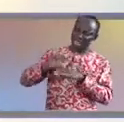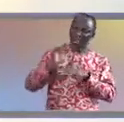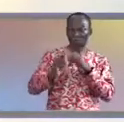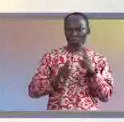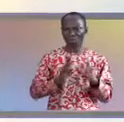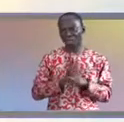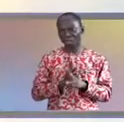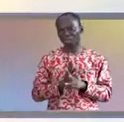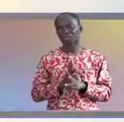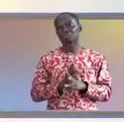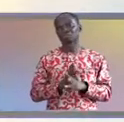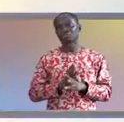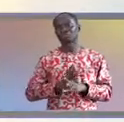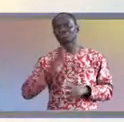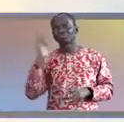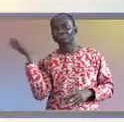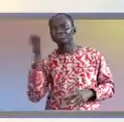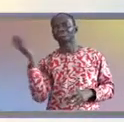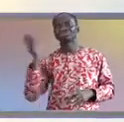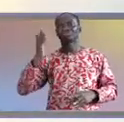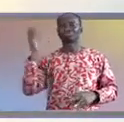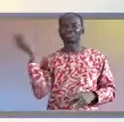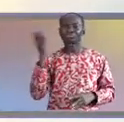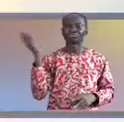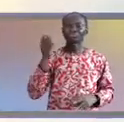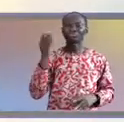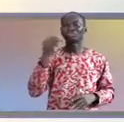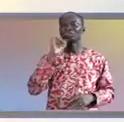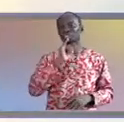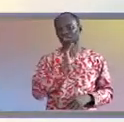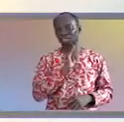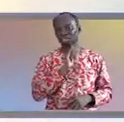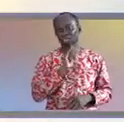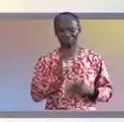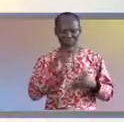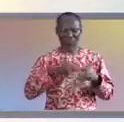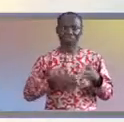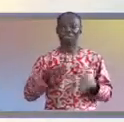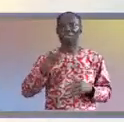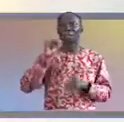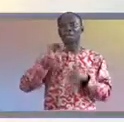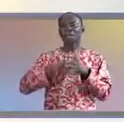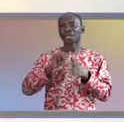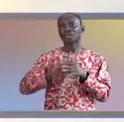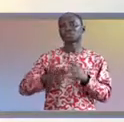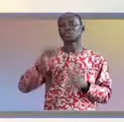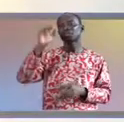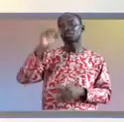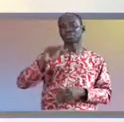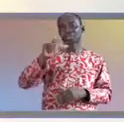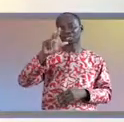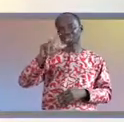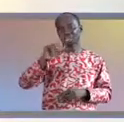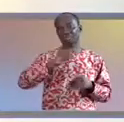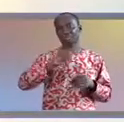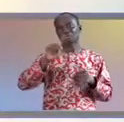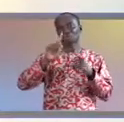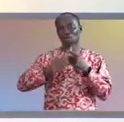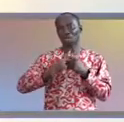oman Israel na enu nso yehunu wo Matthew asempa etimi ensa nchichemu baako